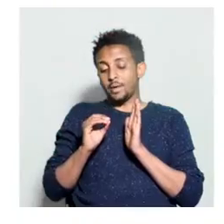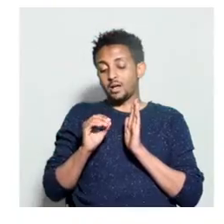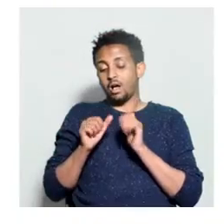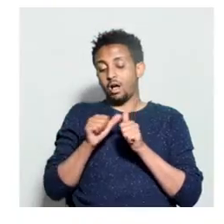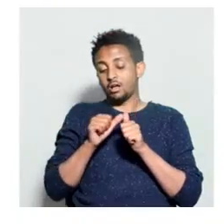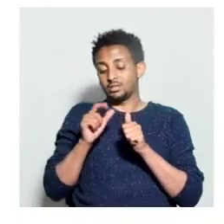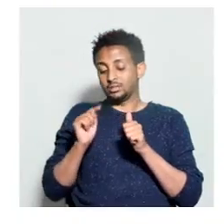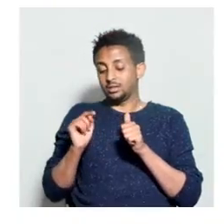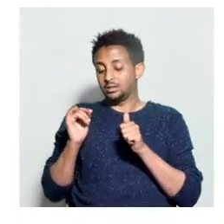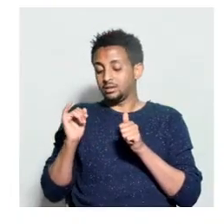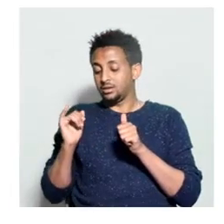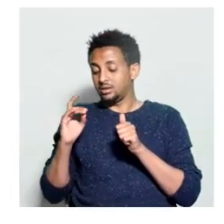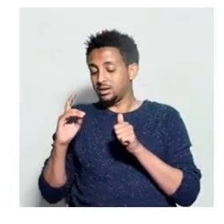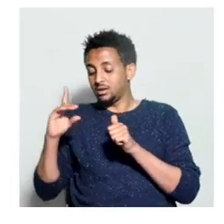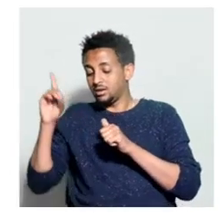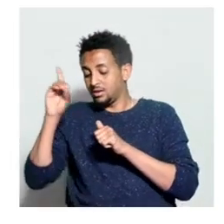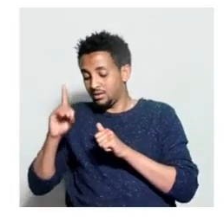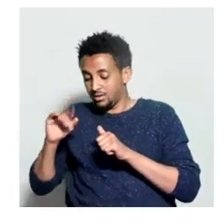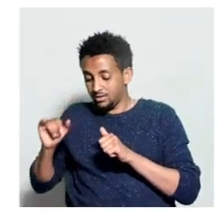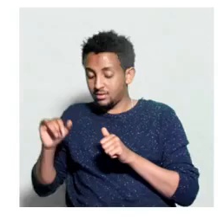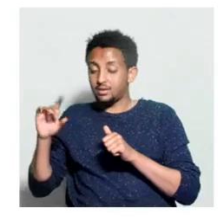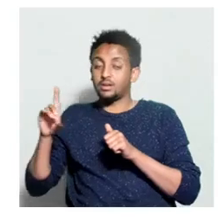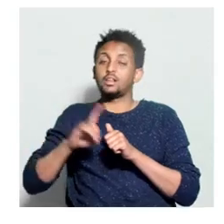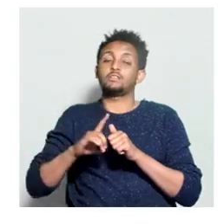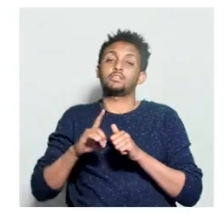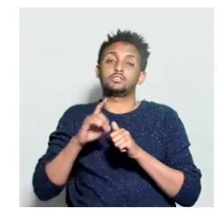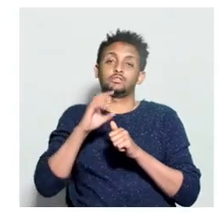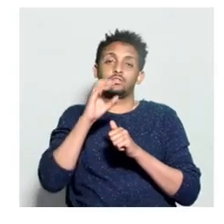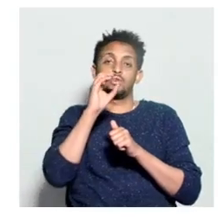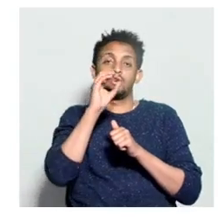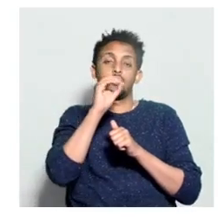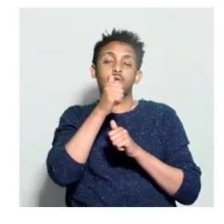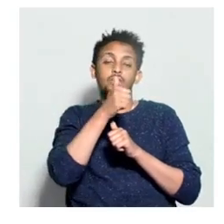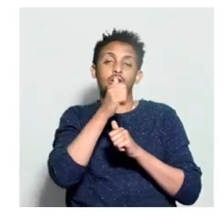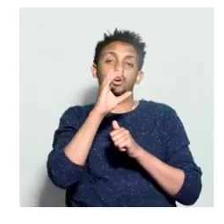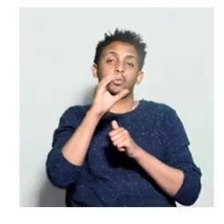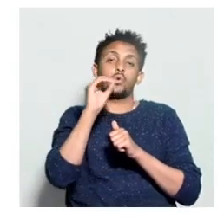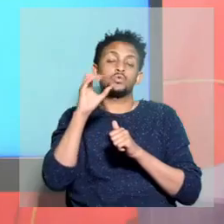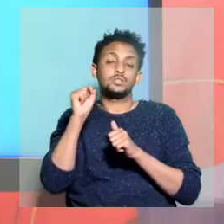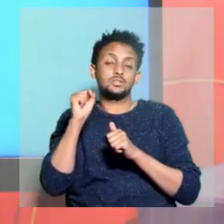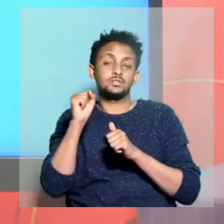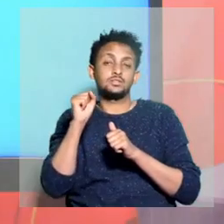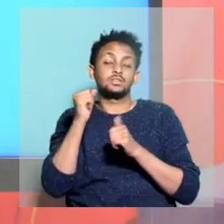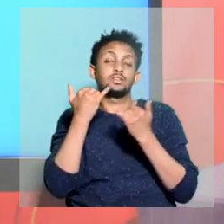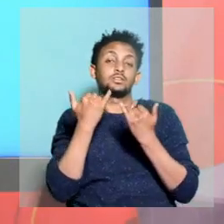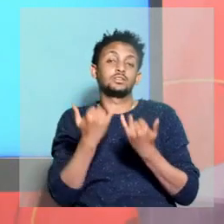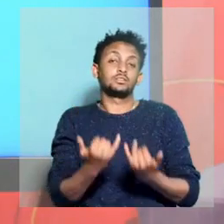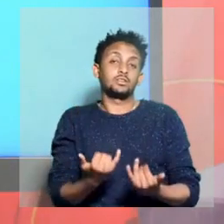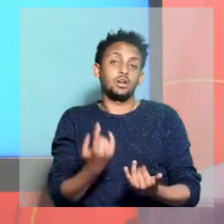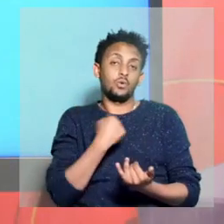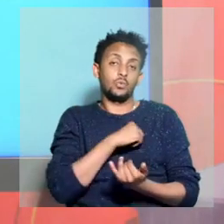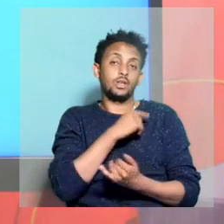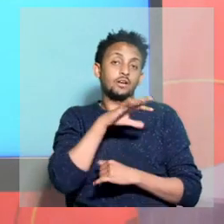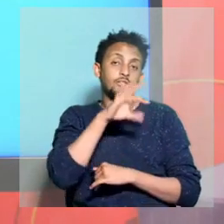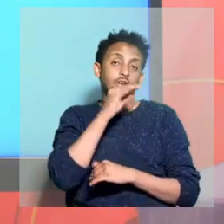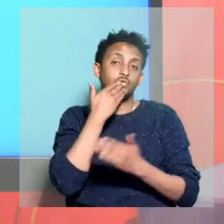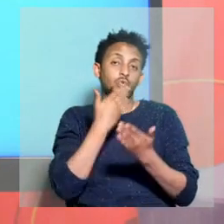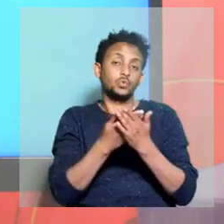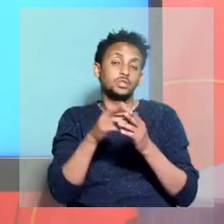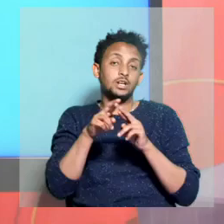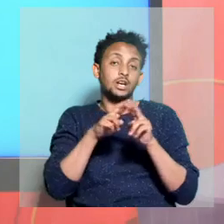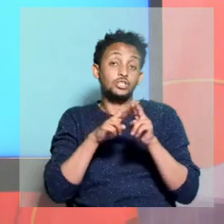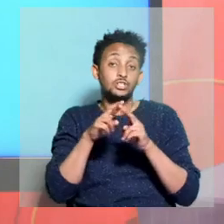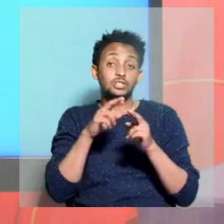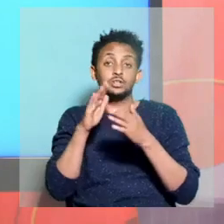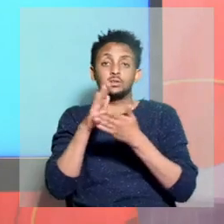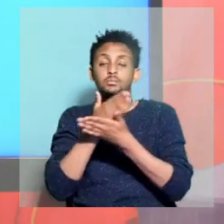and derivate it, you can find it to be the negative of omega squared a cos omega t. Now, you can find a good